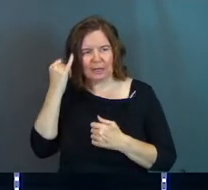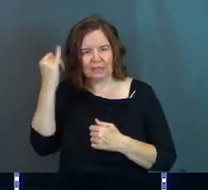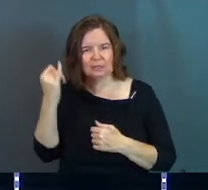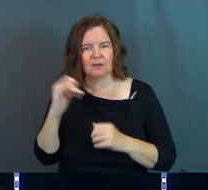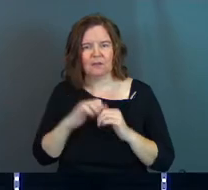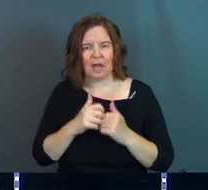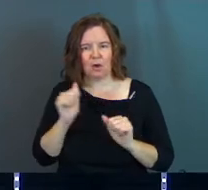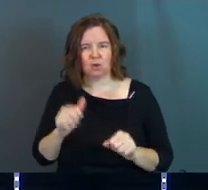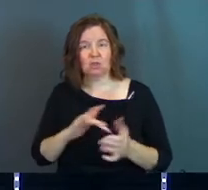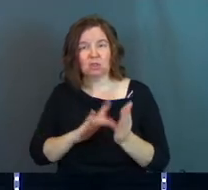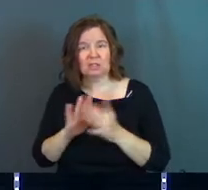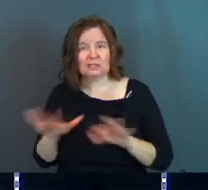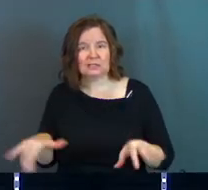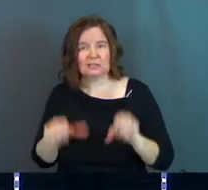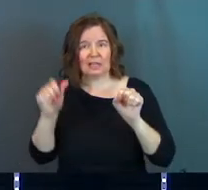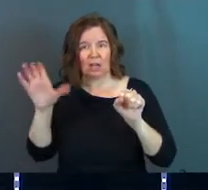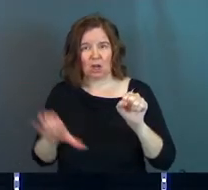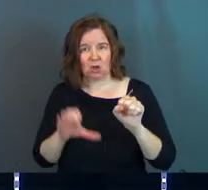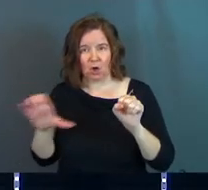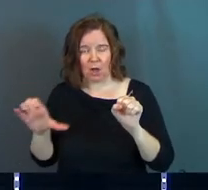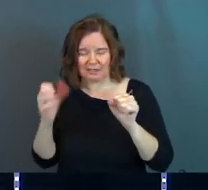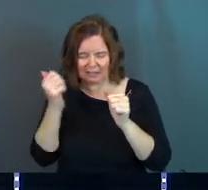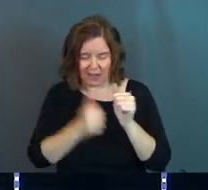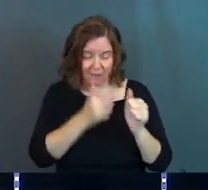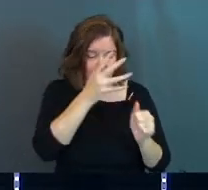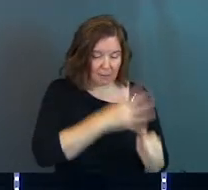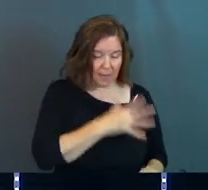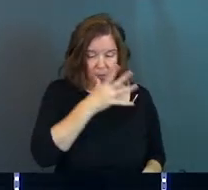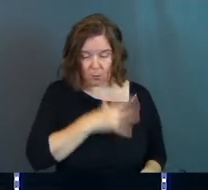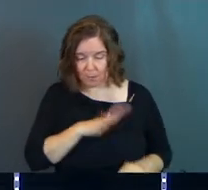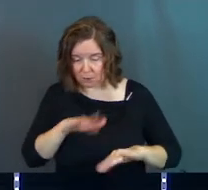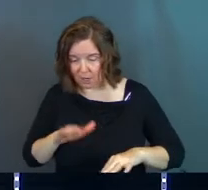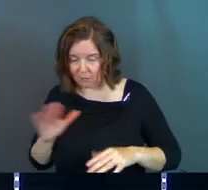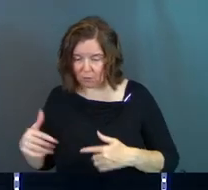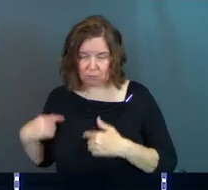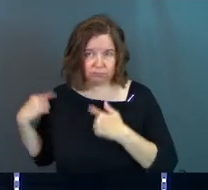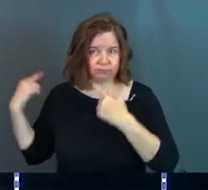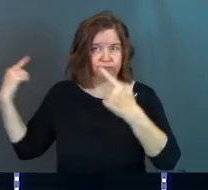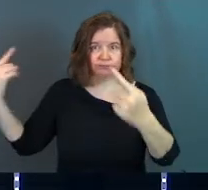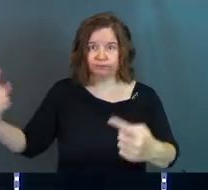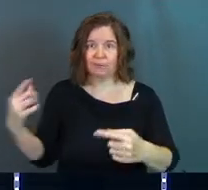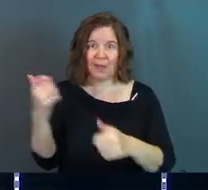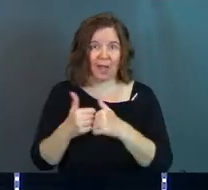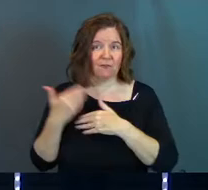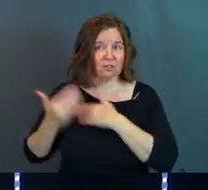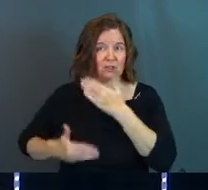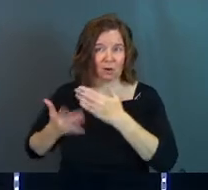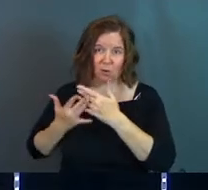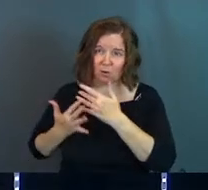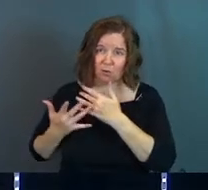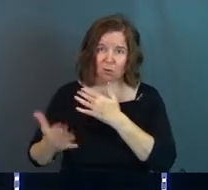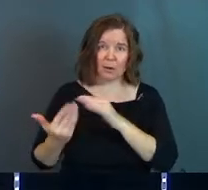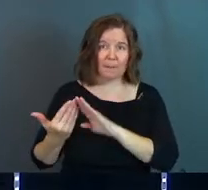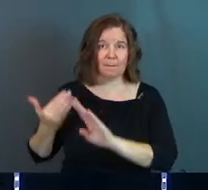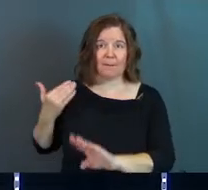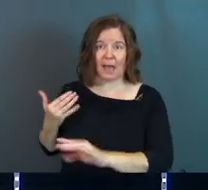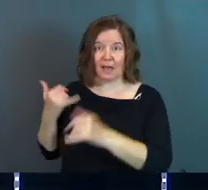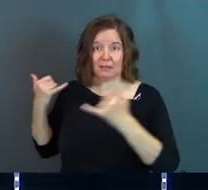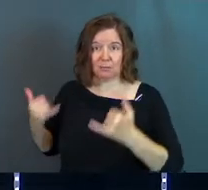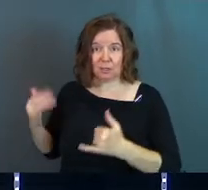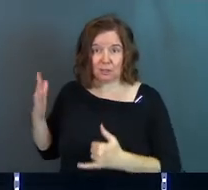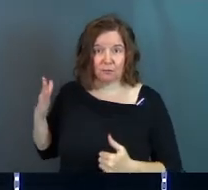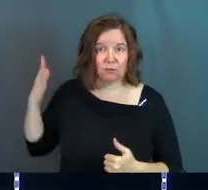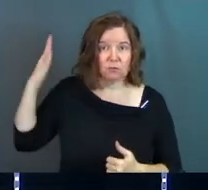idea of how could Jesus take on a cross and every single man, woman, and child for all time, every generation, past, present,